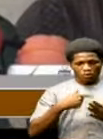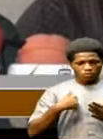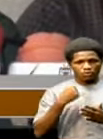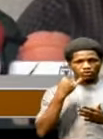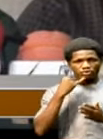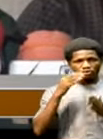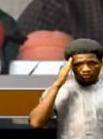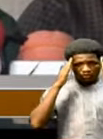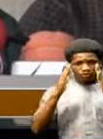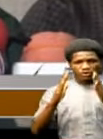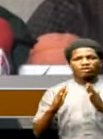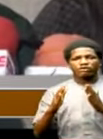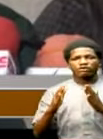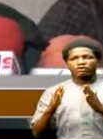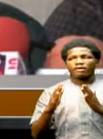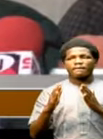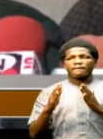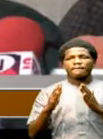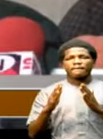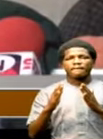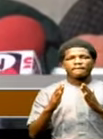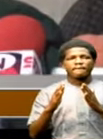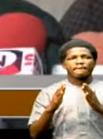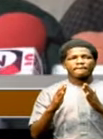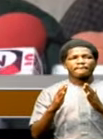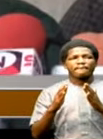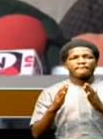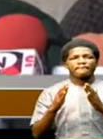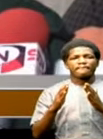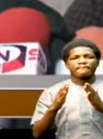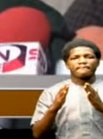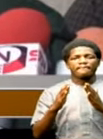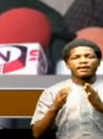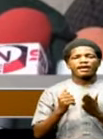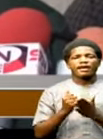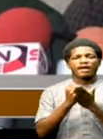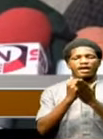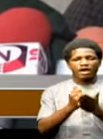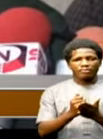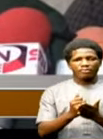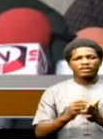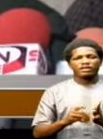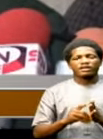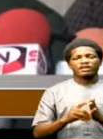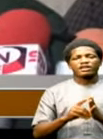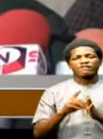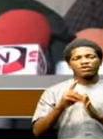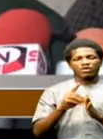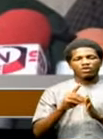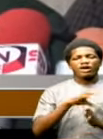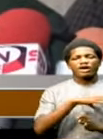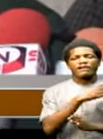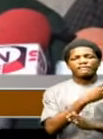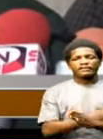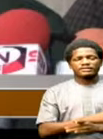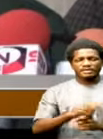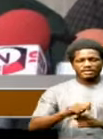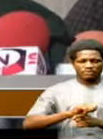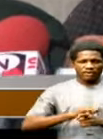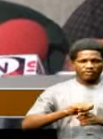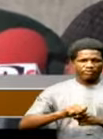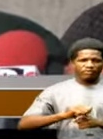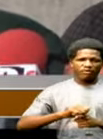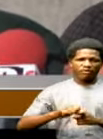level is to help develop capacity, retrain and retrain